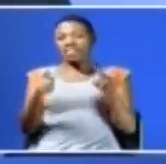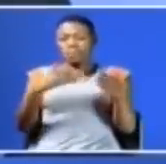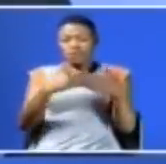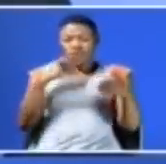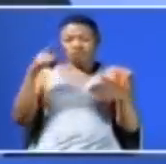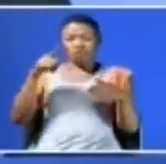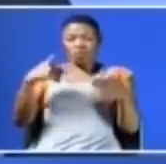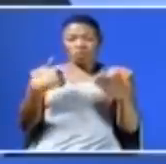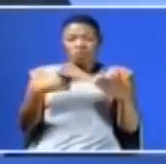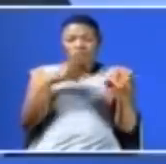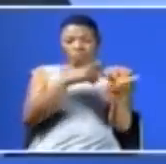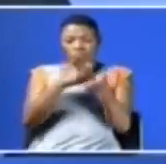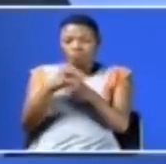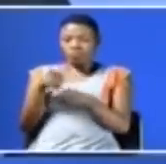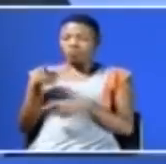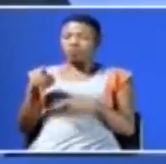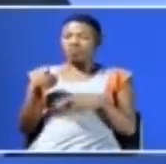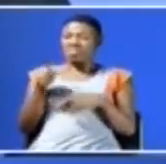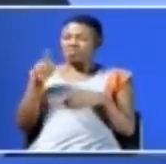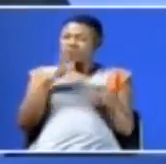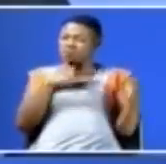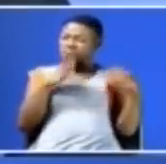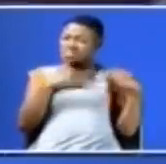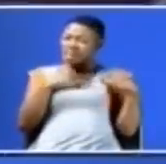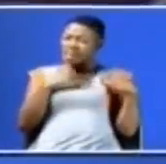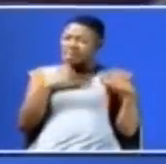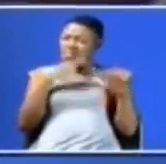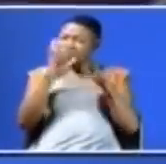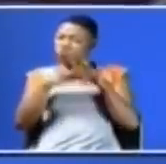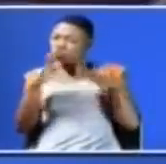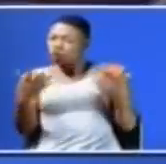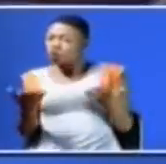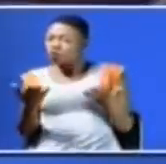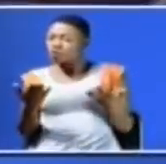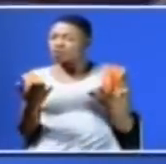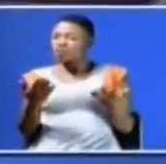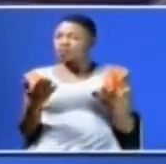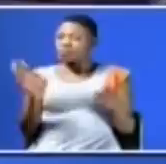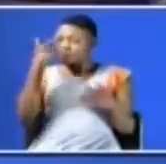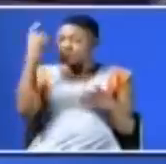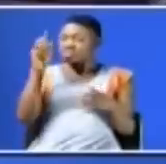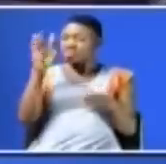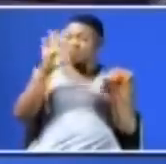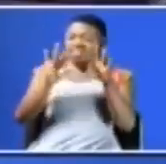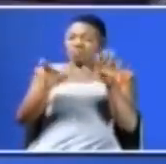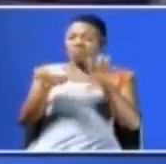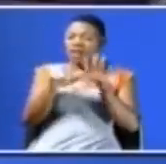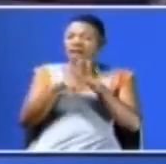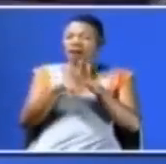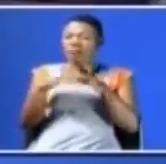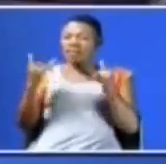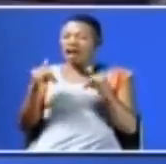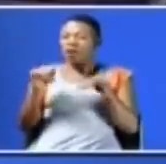with. Is that a concern that's valid, or is he, because he's not an elected member, don't ask